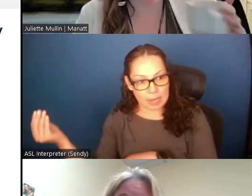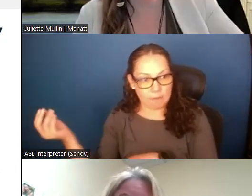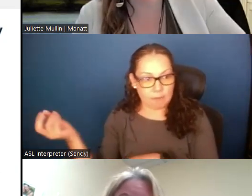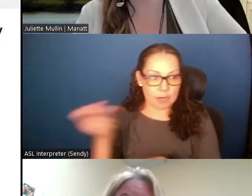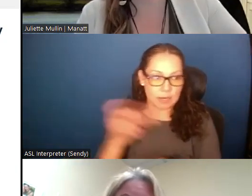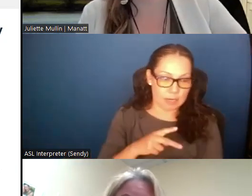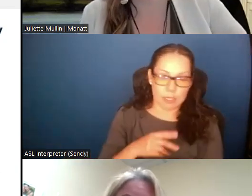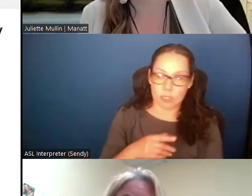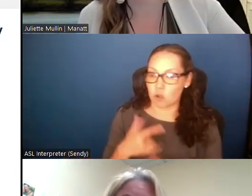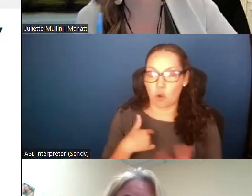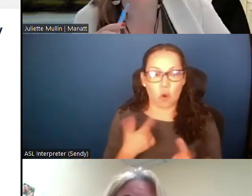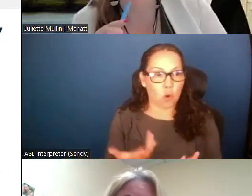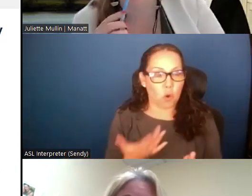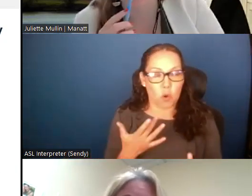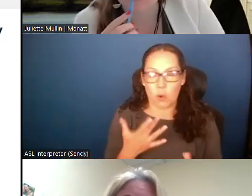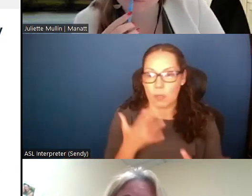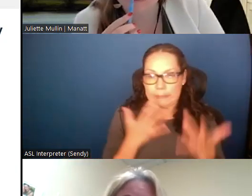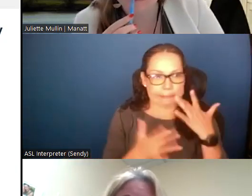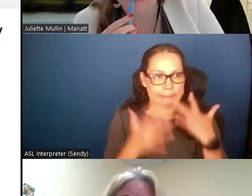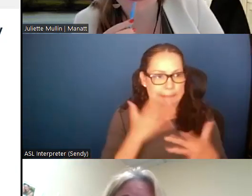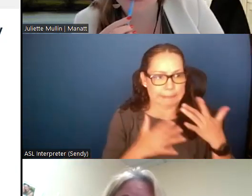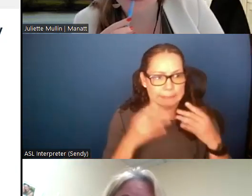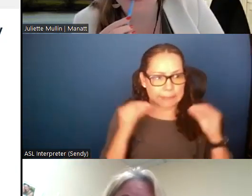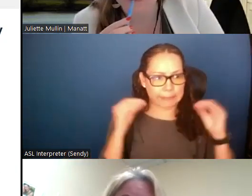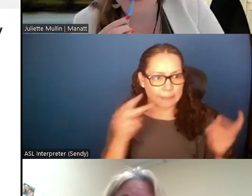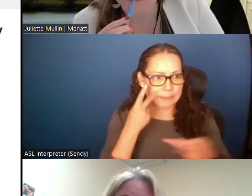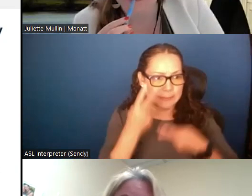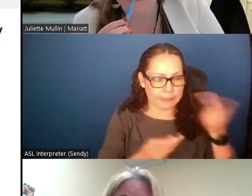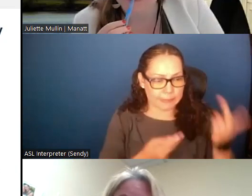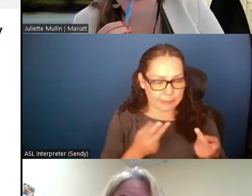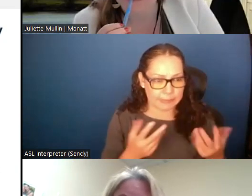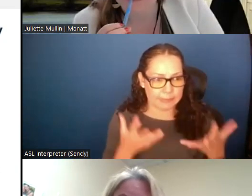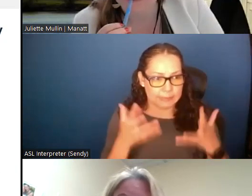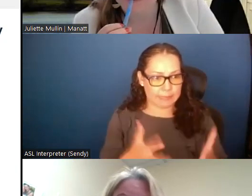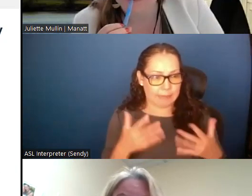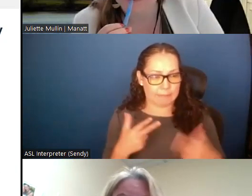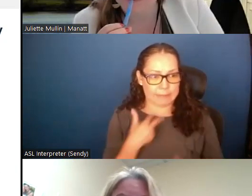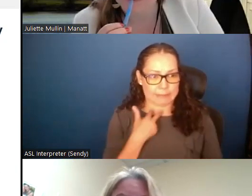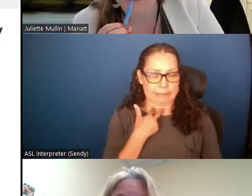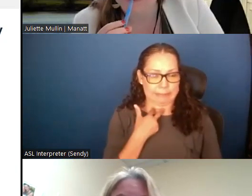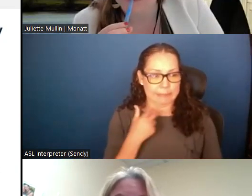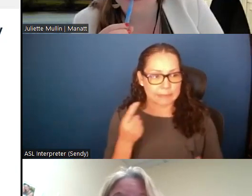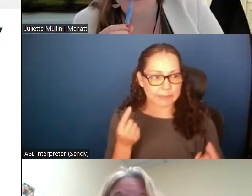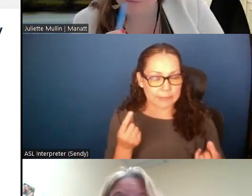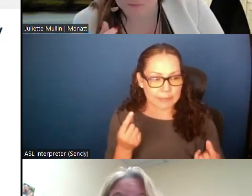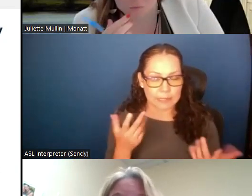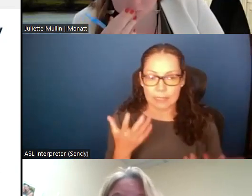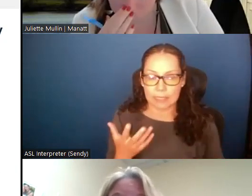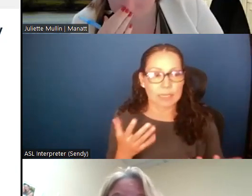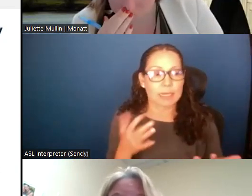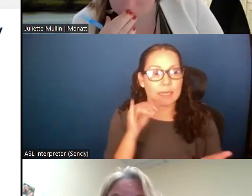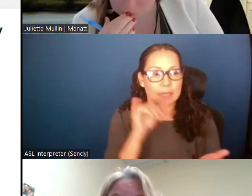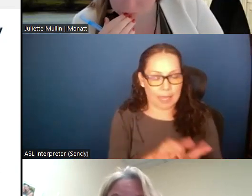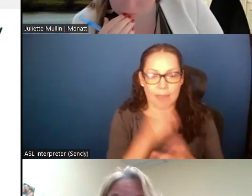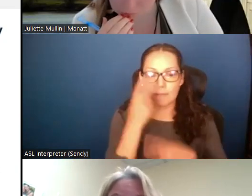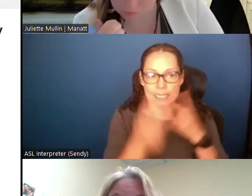visits. So we need to beef up that second bullet point that, the visit has to be allowed